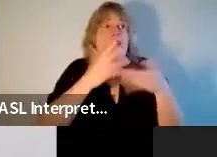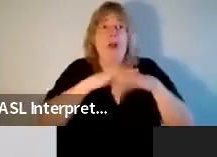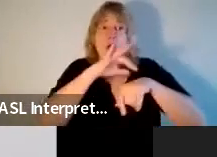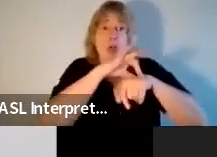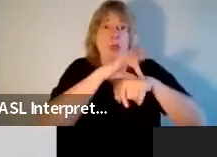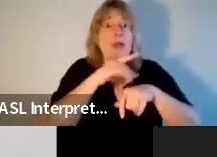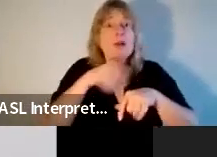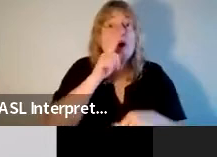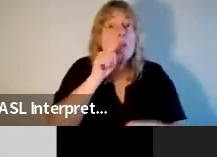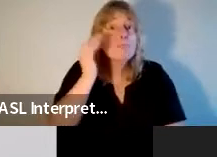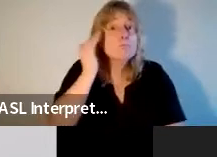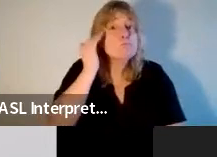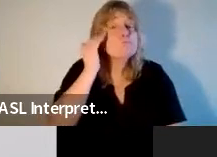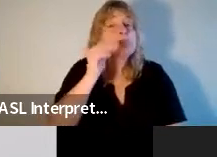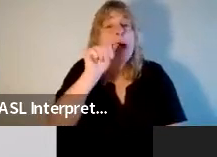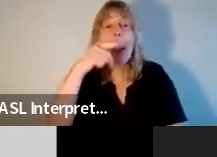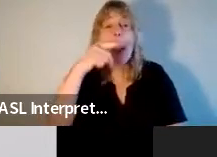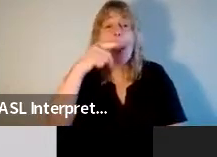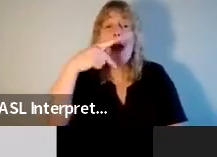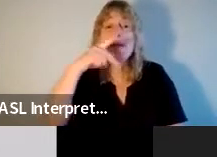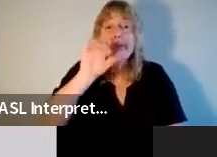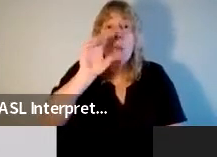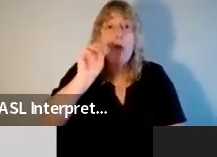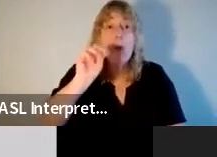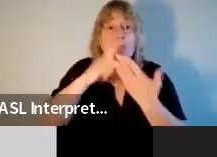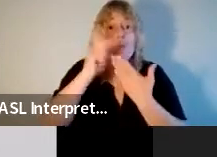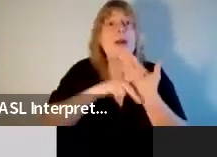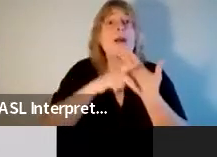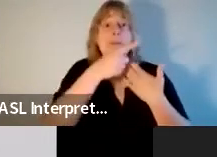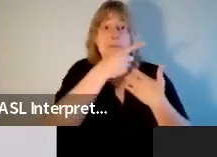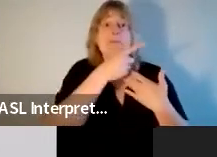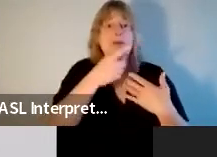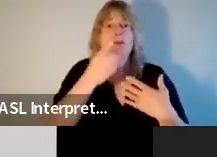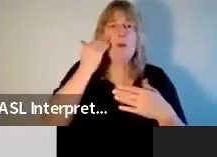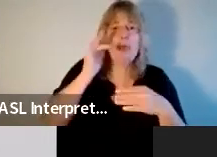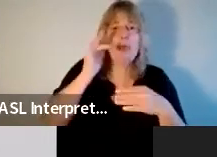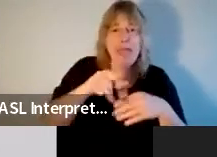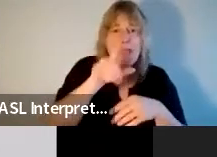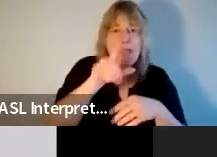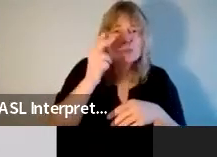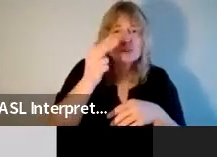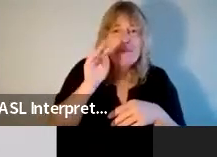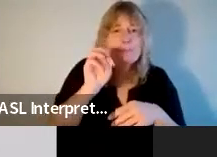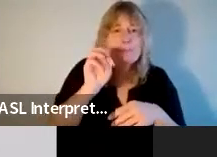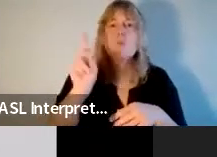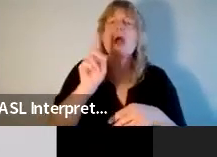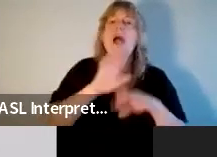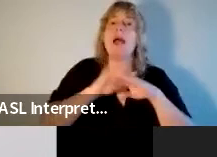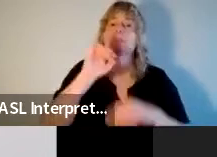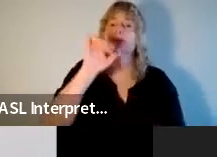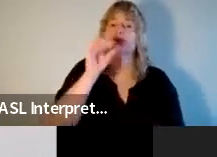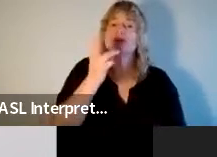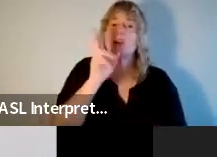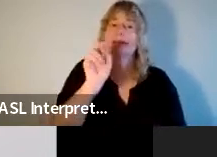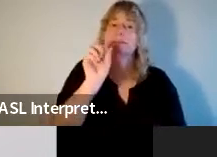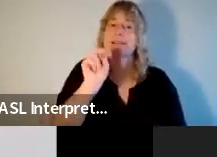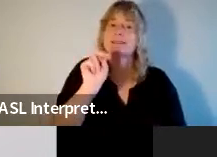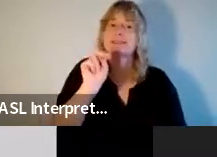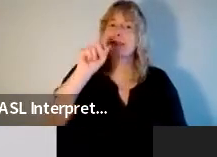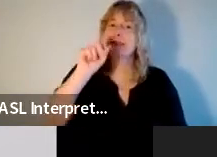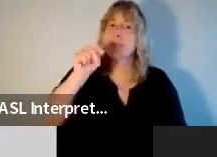program, you might recognize this thermal vac chamber at Johnson Space Center in Houston, where much of the